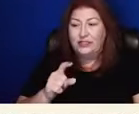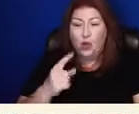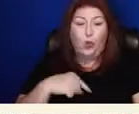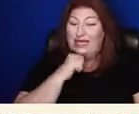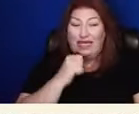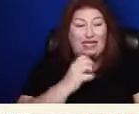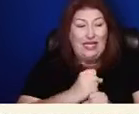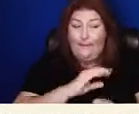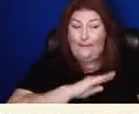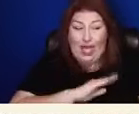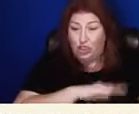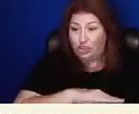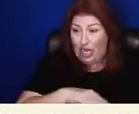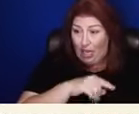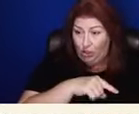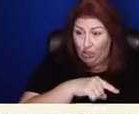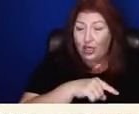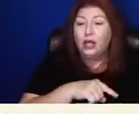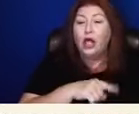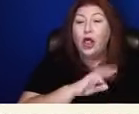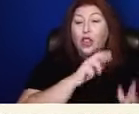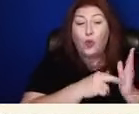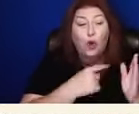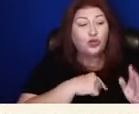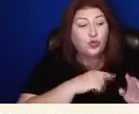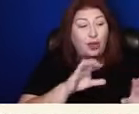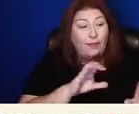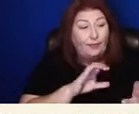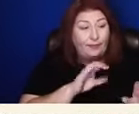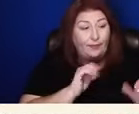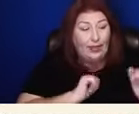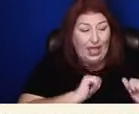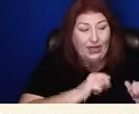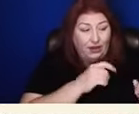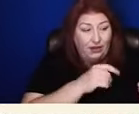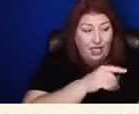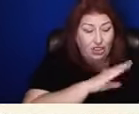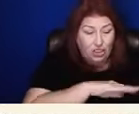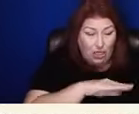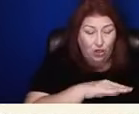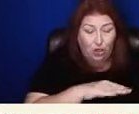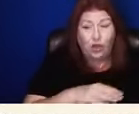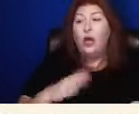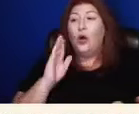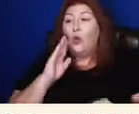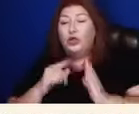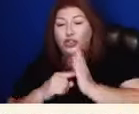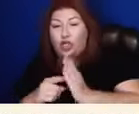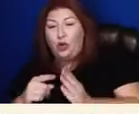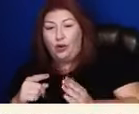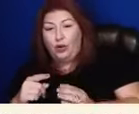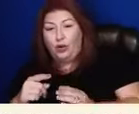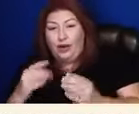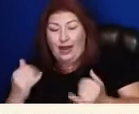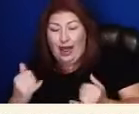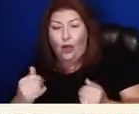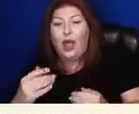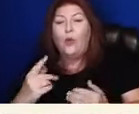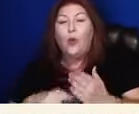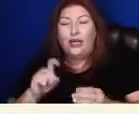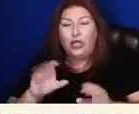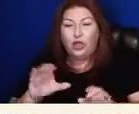met in childhood, or the roles that we played in childhood, play out now, and what we need to do now to be able to heal ourselves. And a lot of that happens through